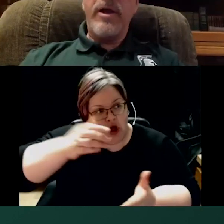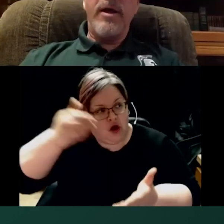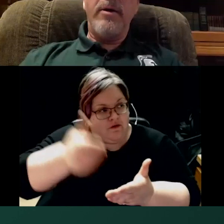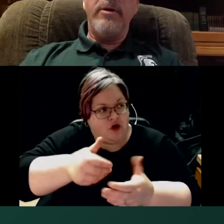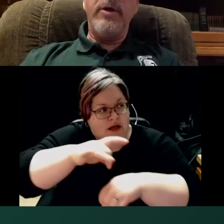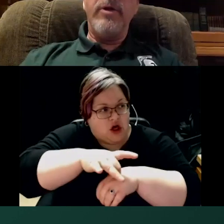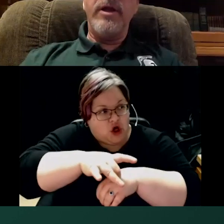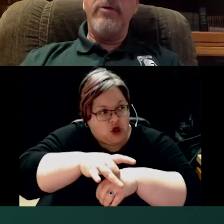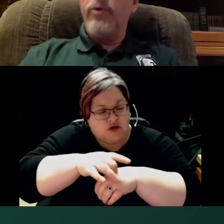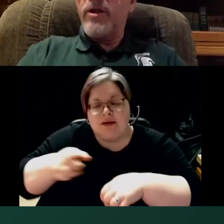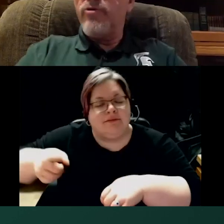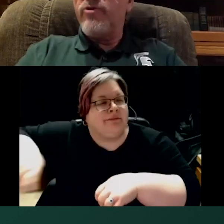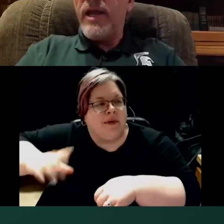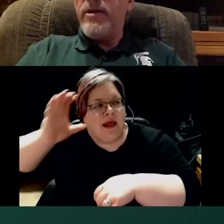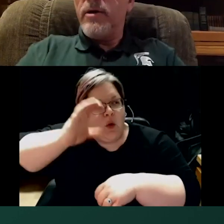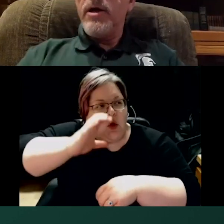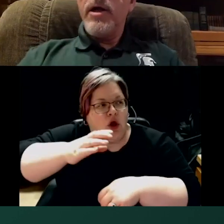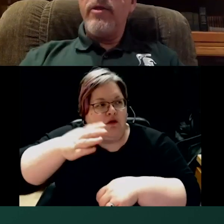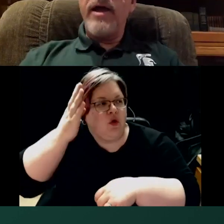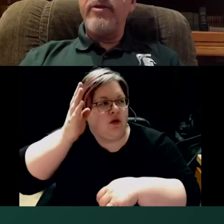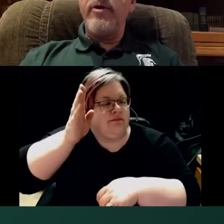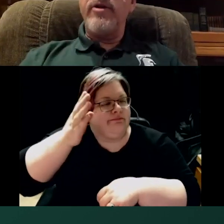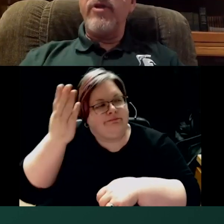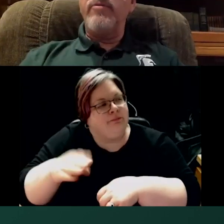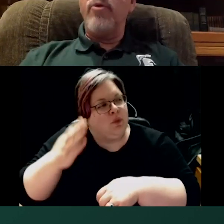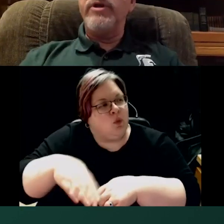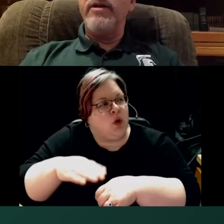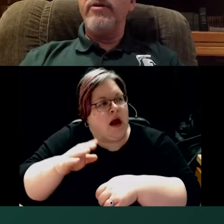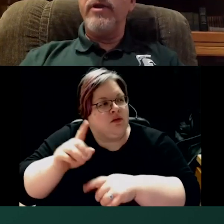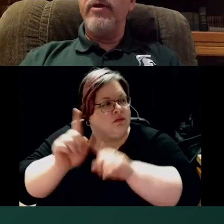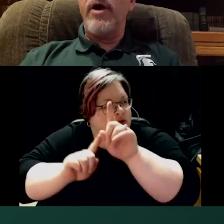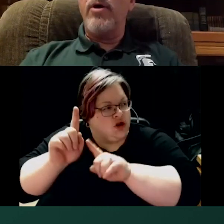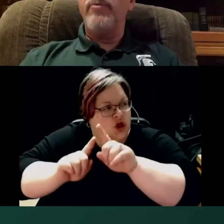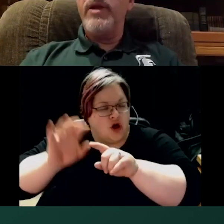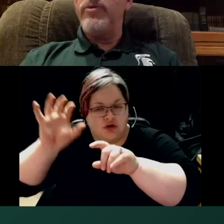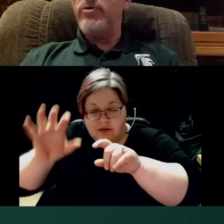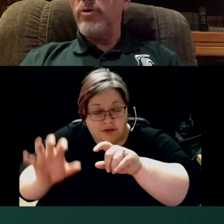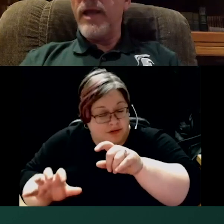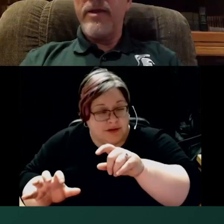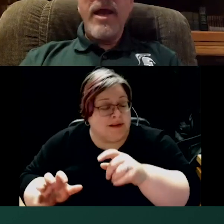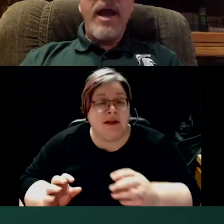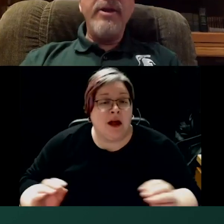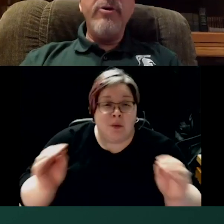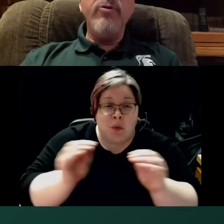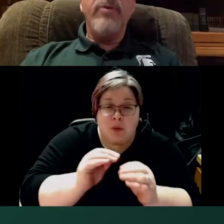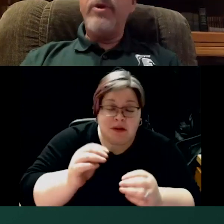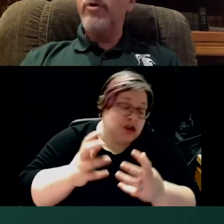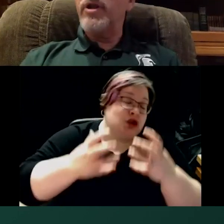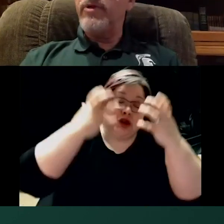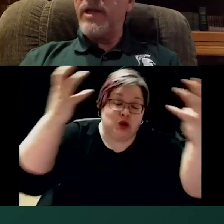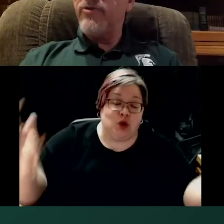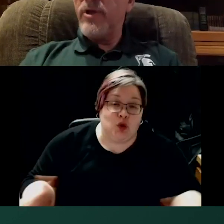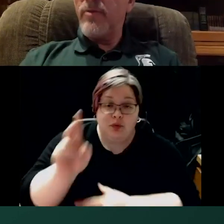dwarfs using research data that there is just more data than there are people to look at. And you can do